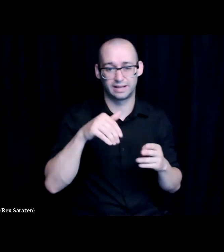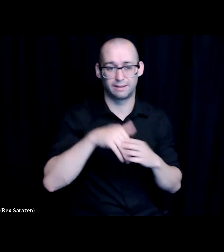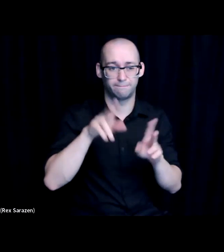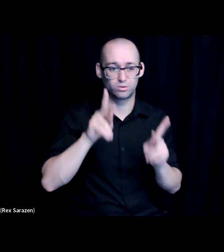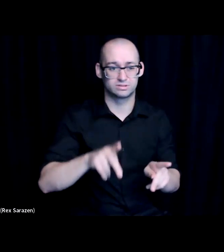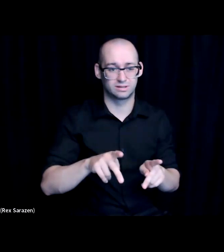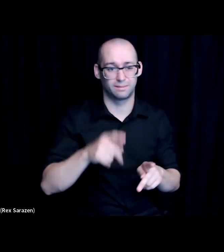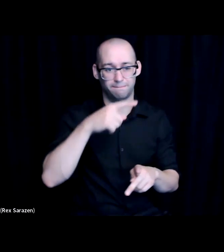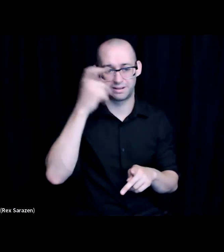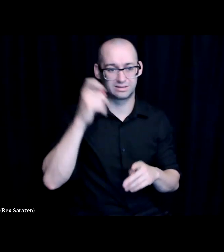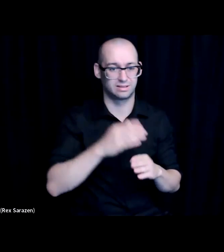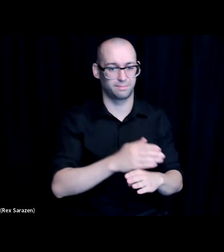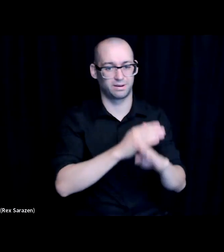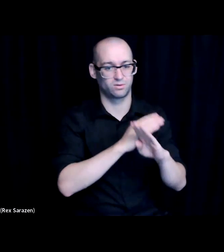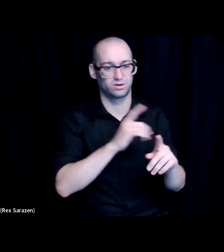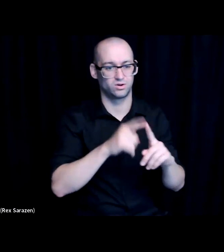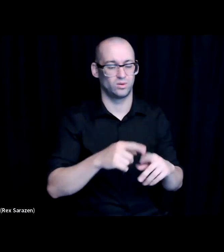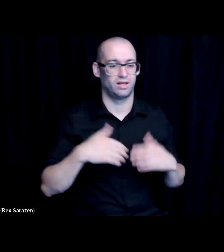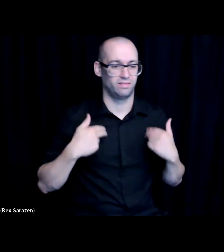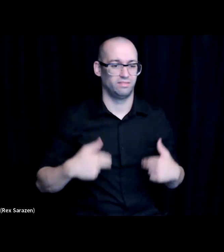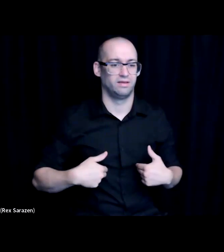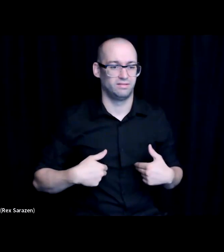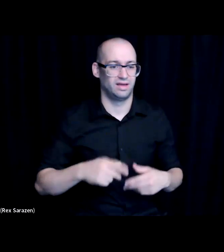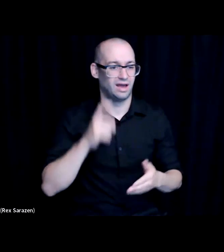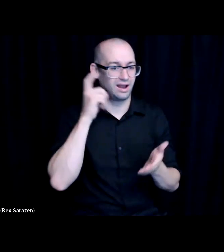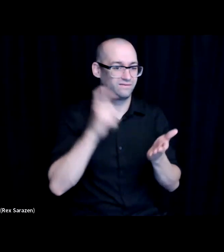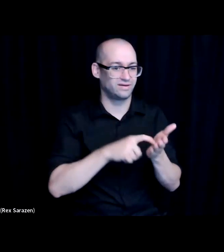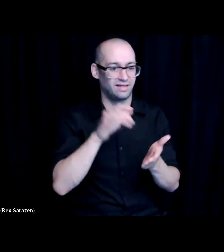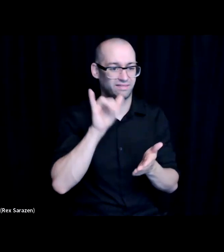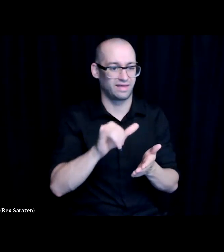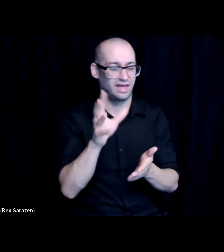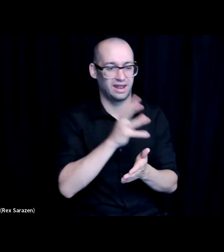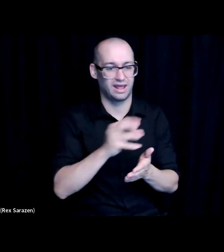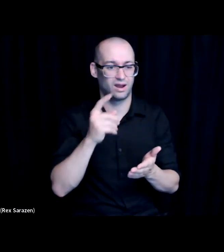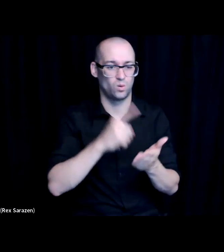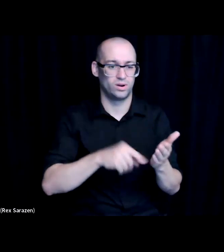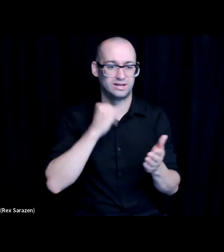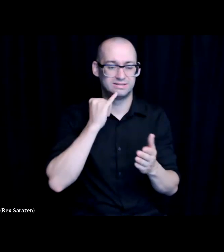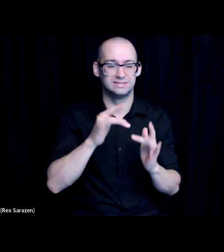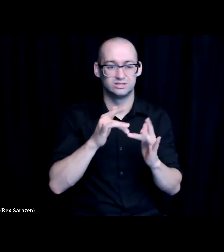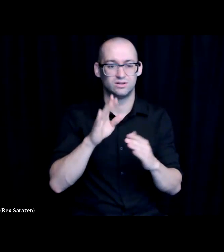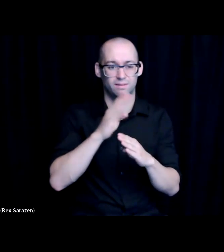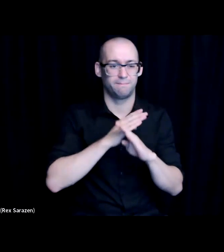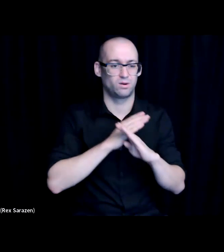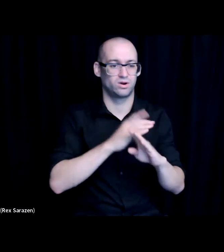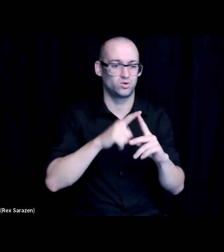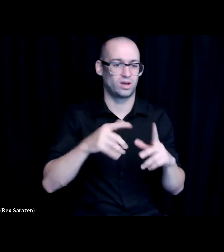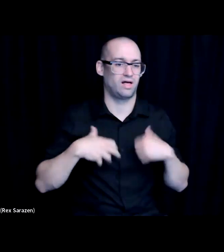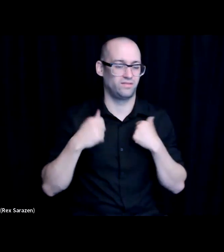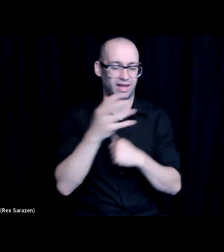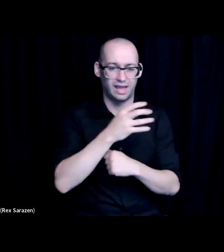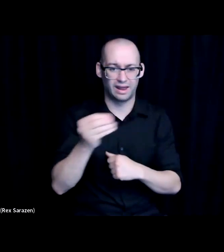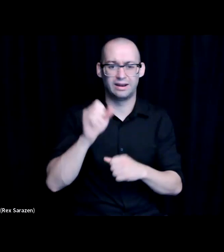digital barriers to health. So identifying that, plus what are those digital barriers to health, and can we connect folks